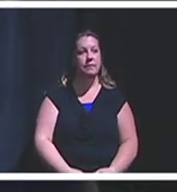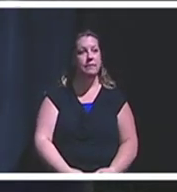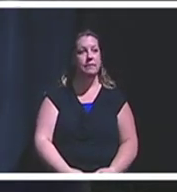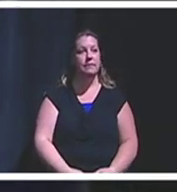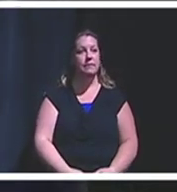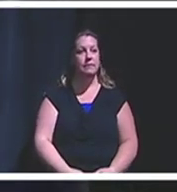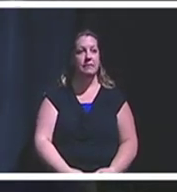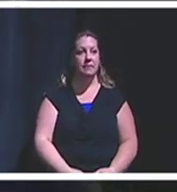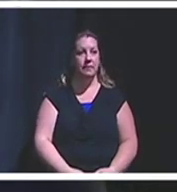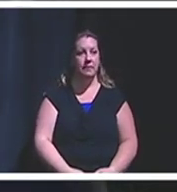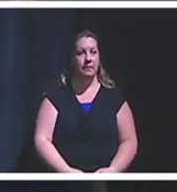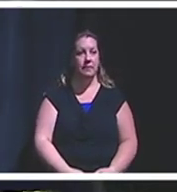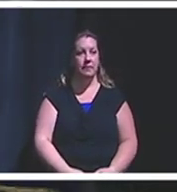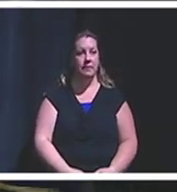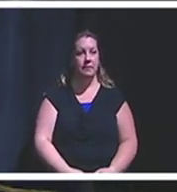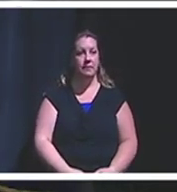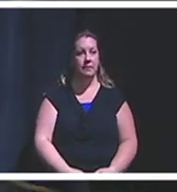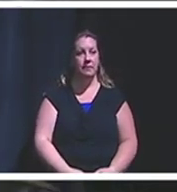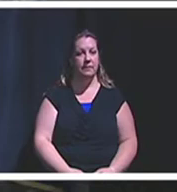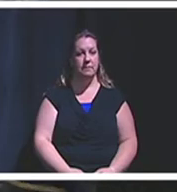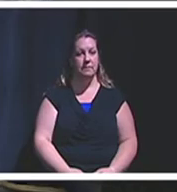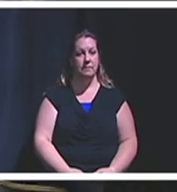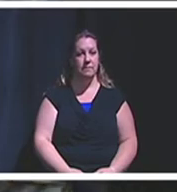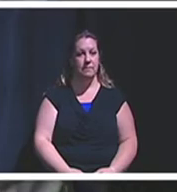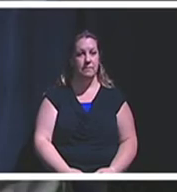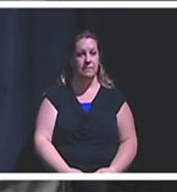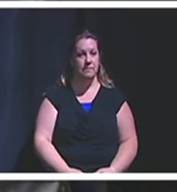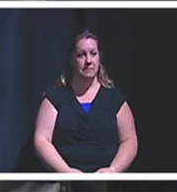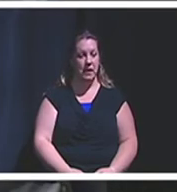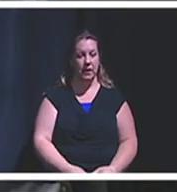ago that you were starting out,